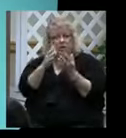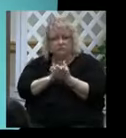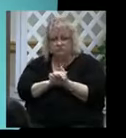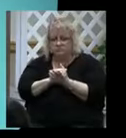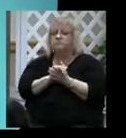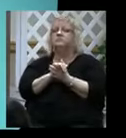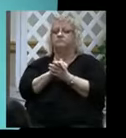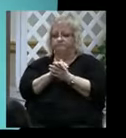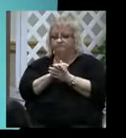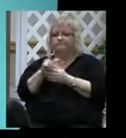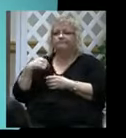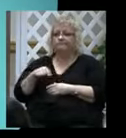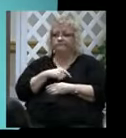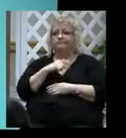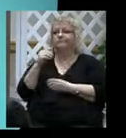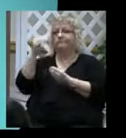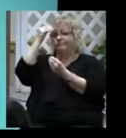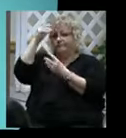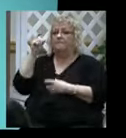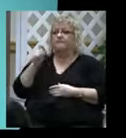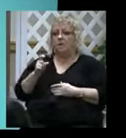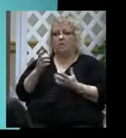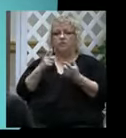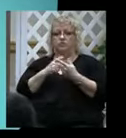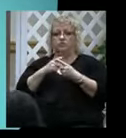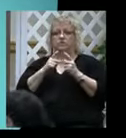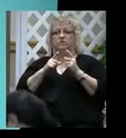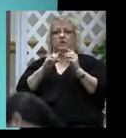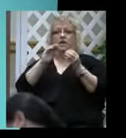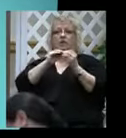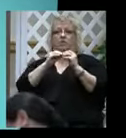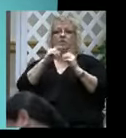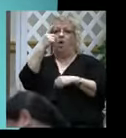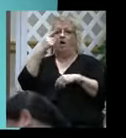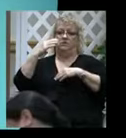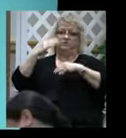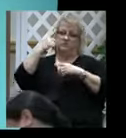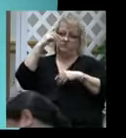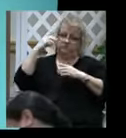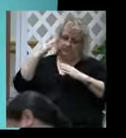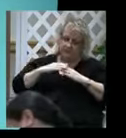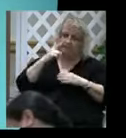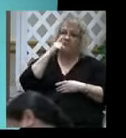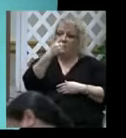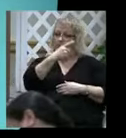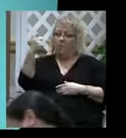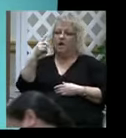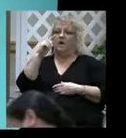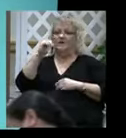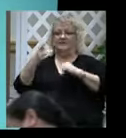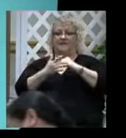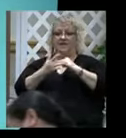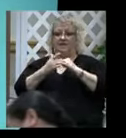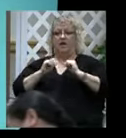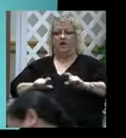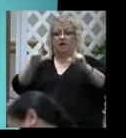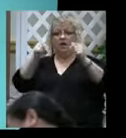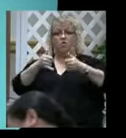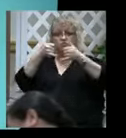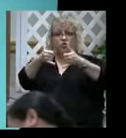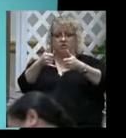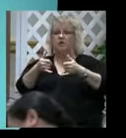That's one of the reasons why we were told that we won the #1 Top Tech Award this year. And our website was up against, I gotta just